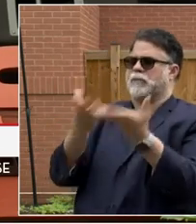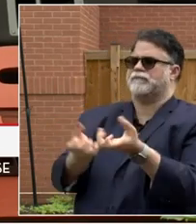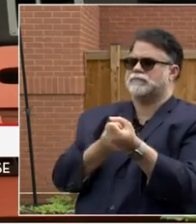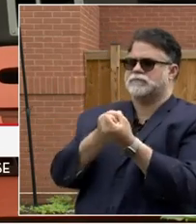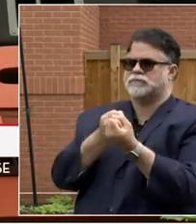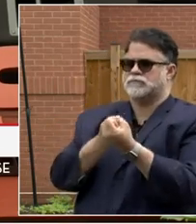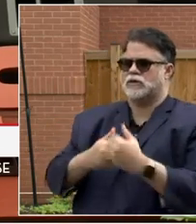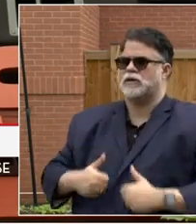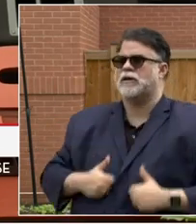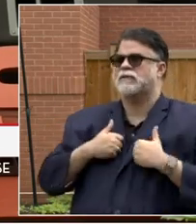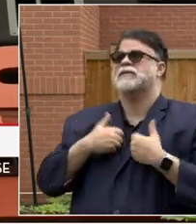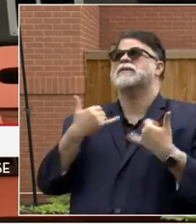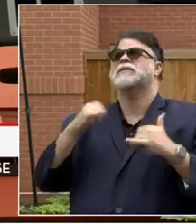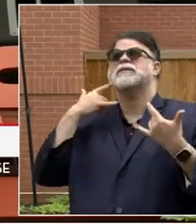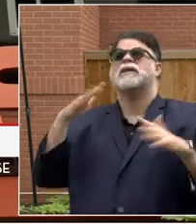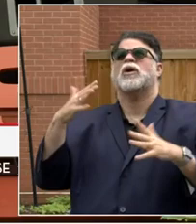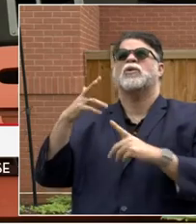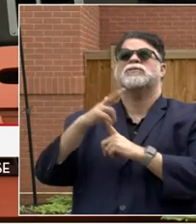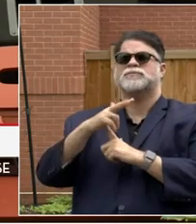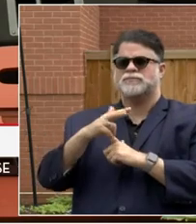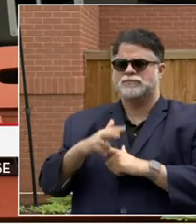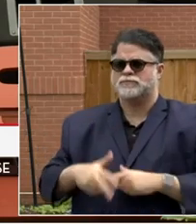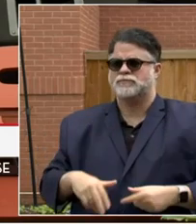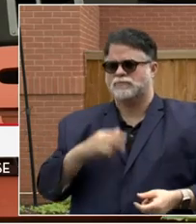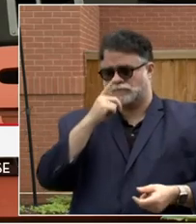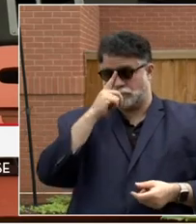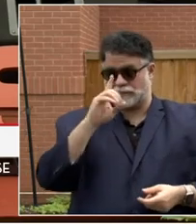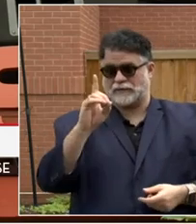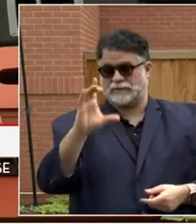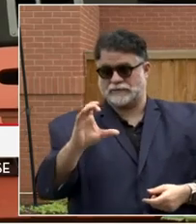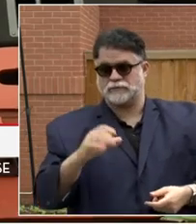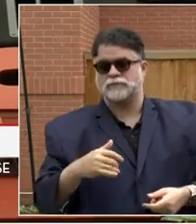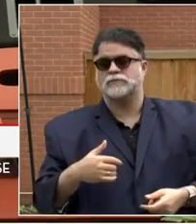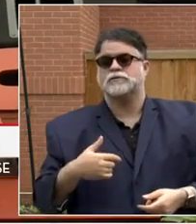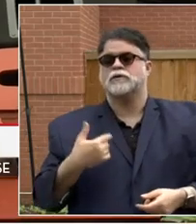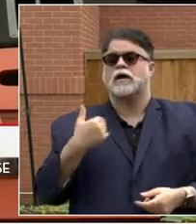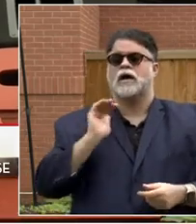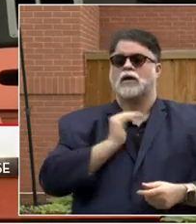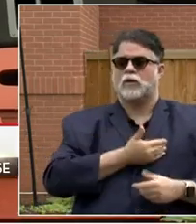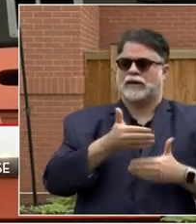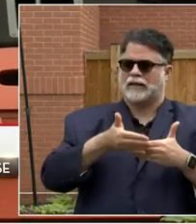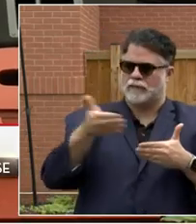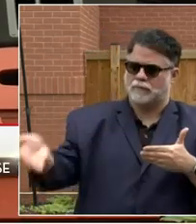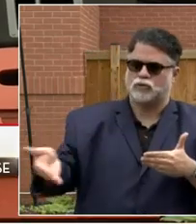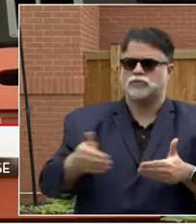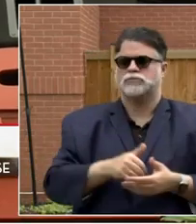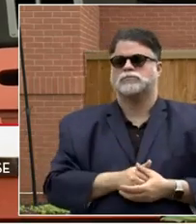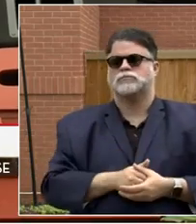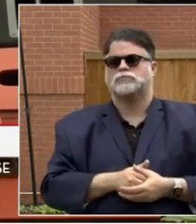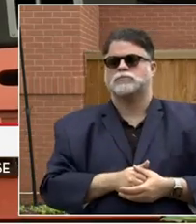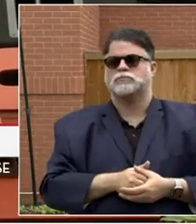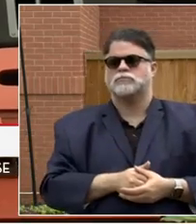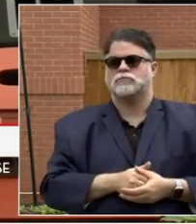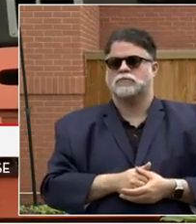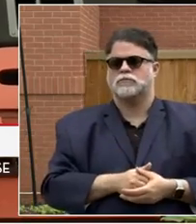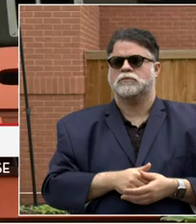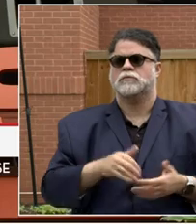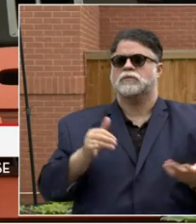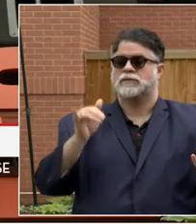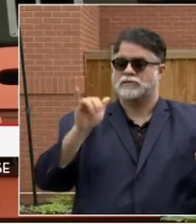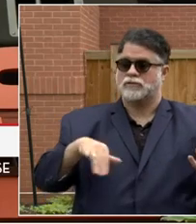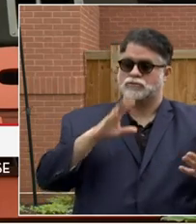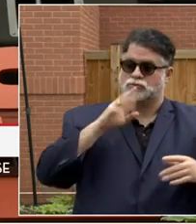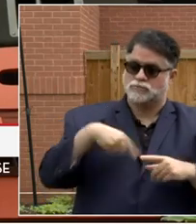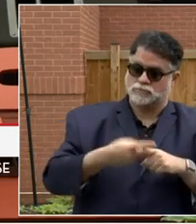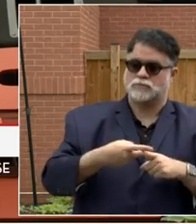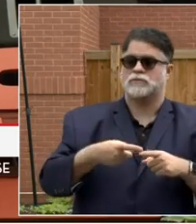the district, gun violence in our neighborhoods is what we are talking about. We are talking about